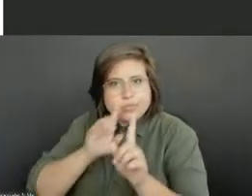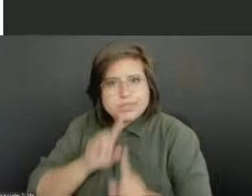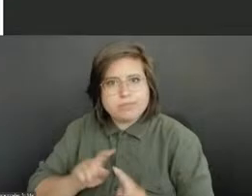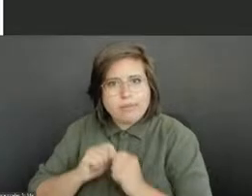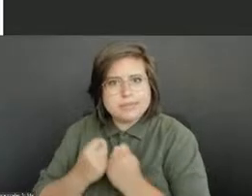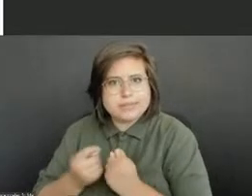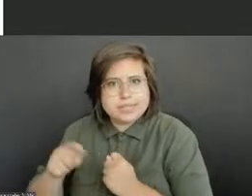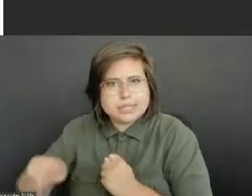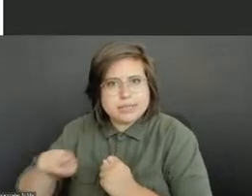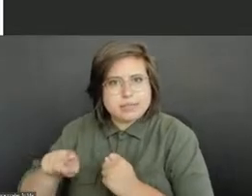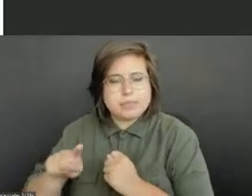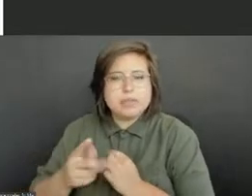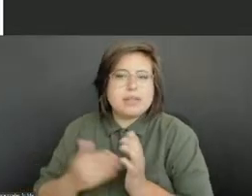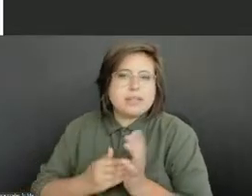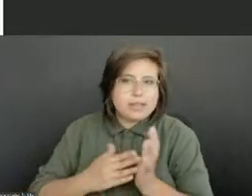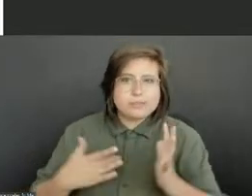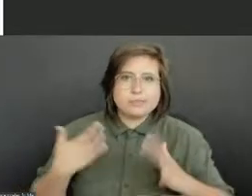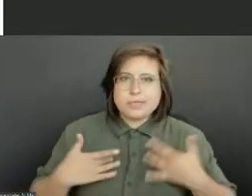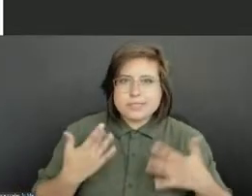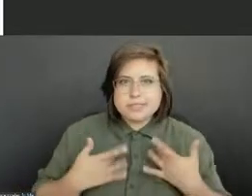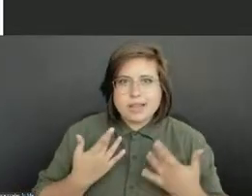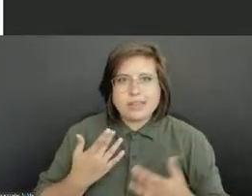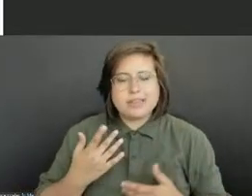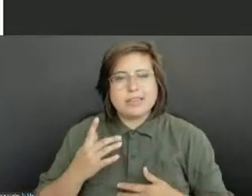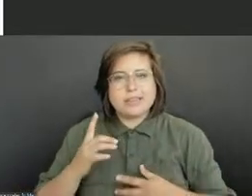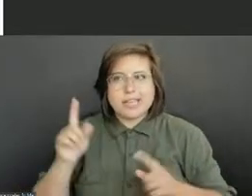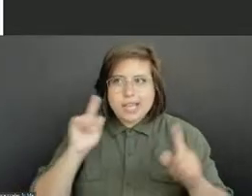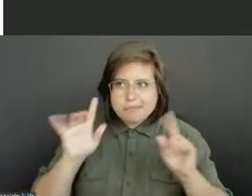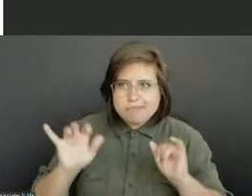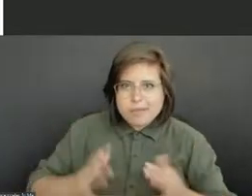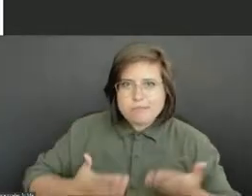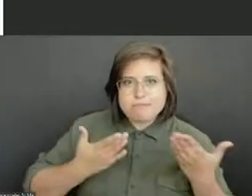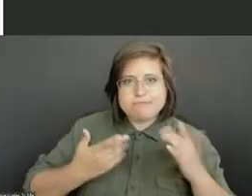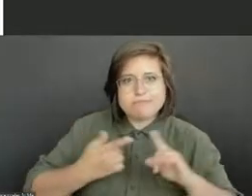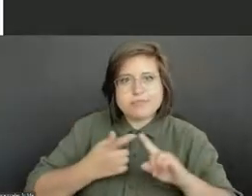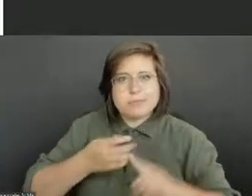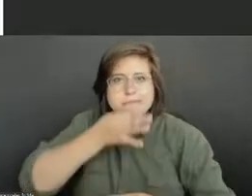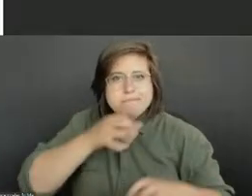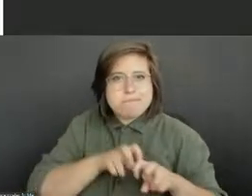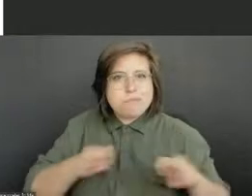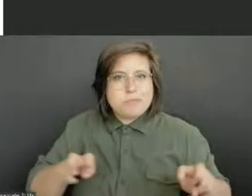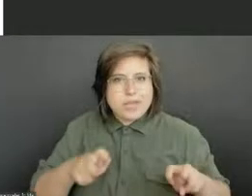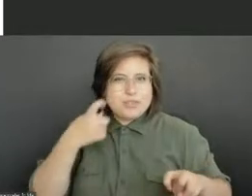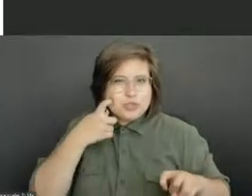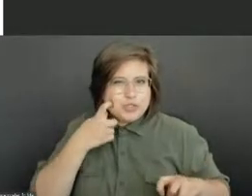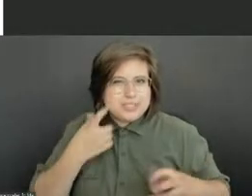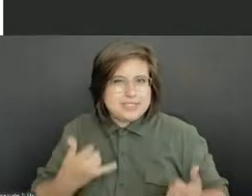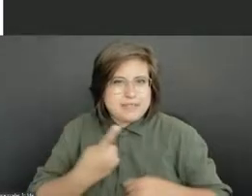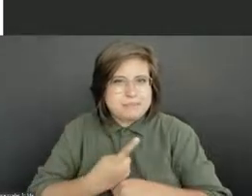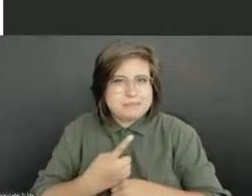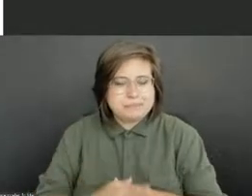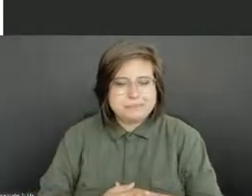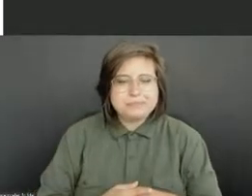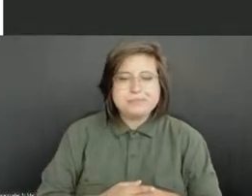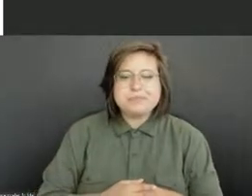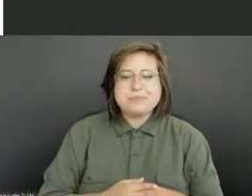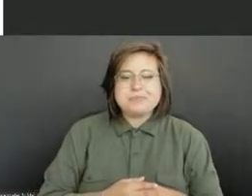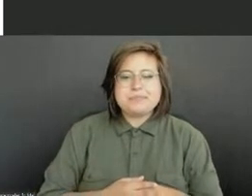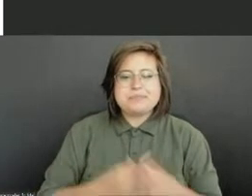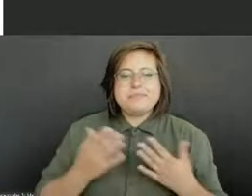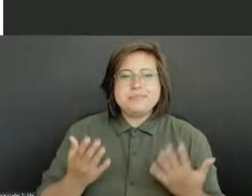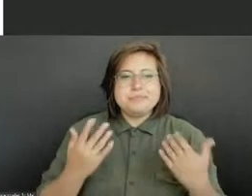were excited to hear that recommendation from the expert panel that we heard earlier today. If we could move to the